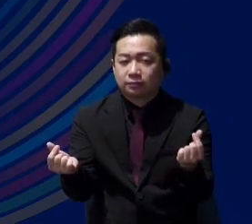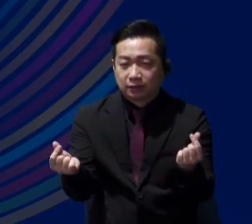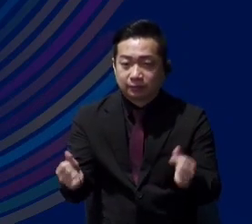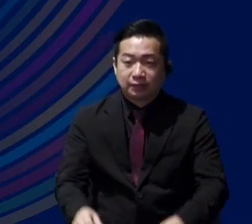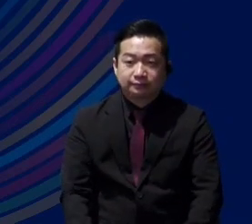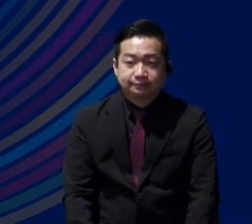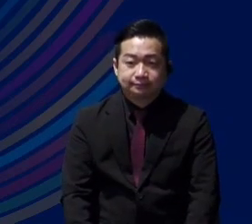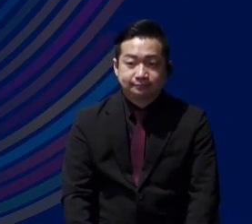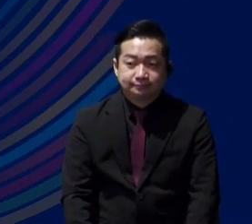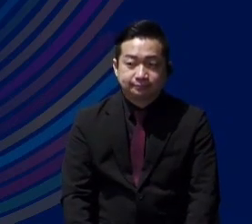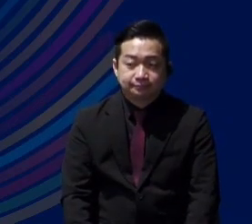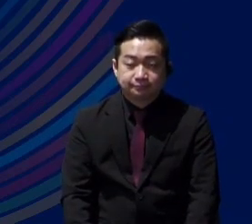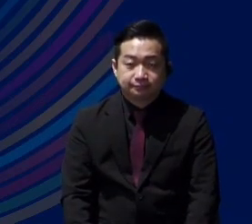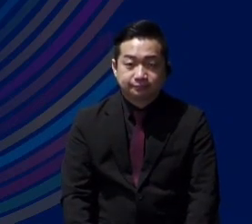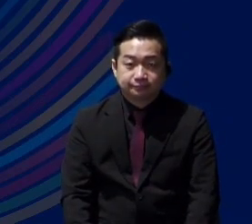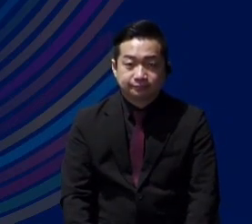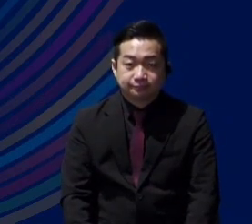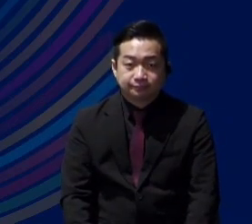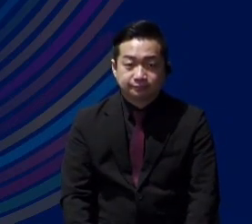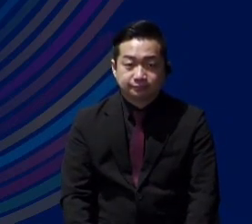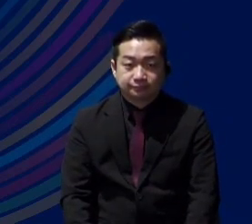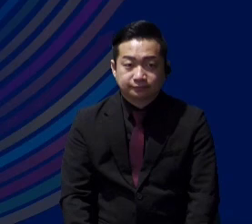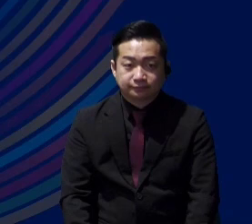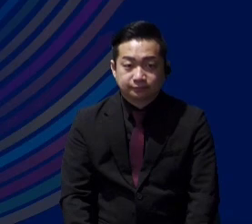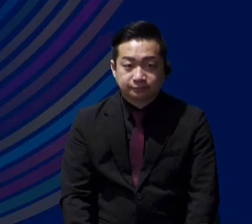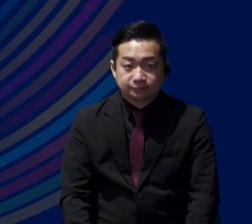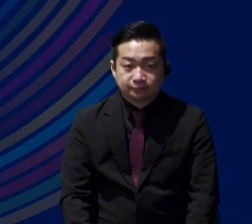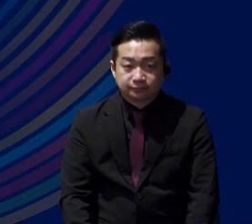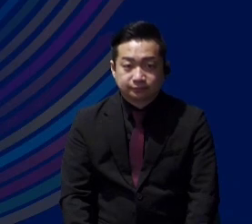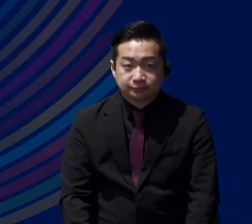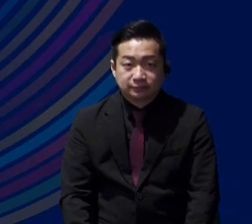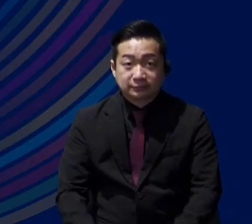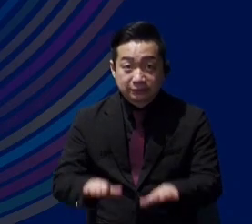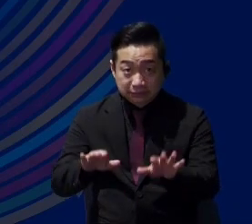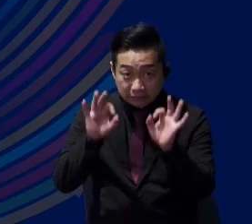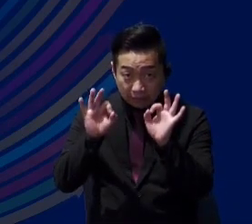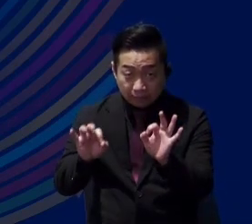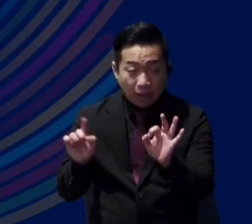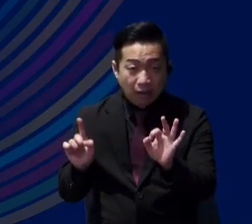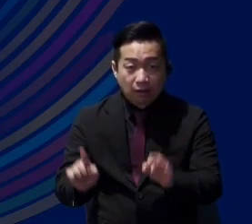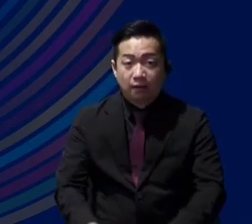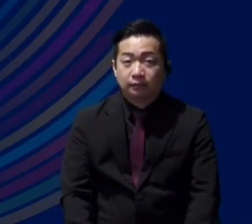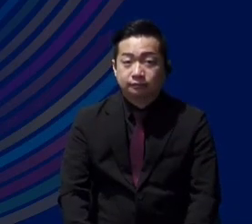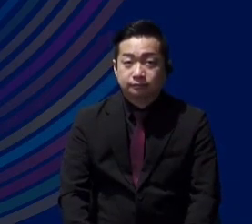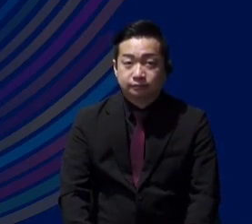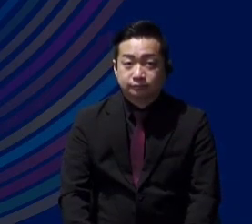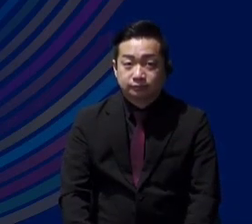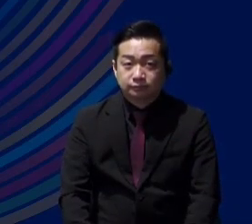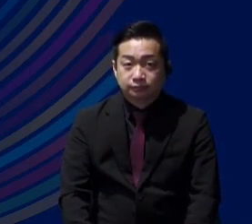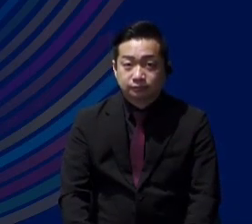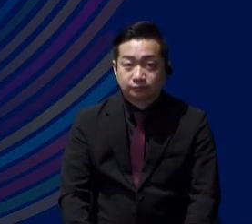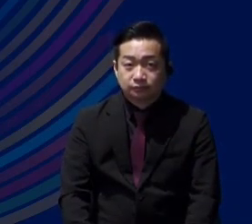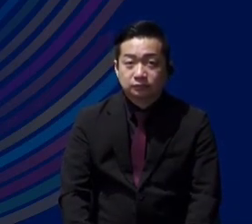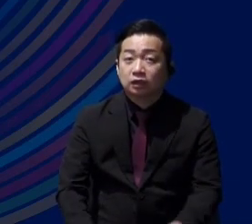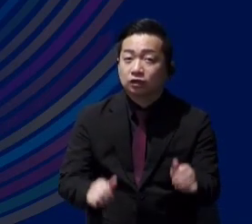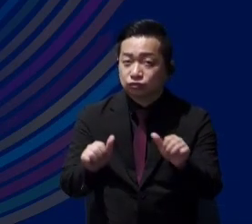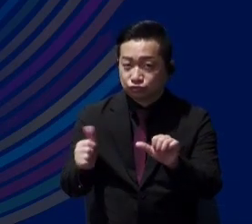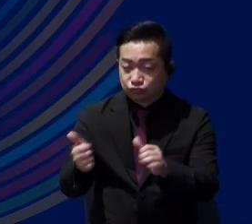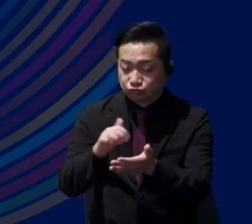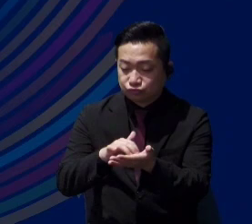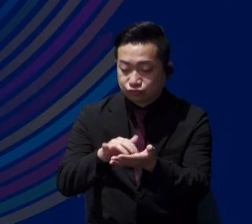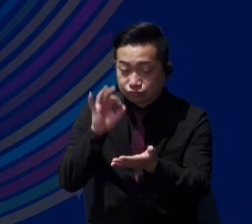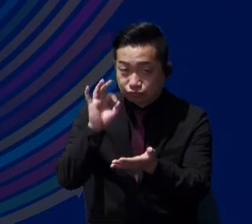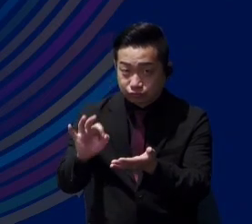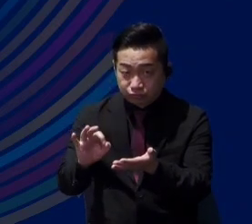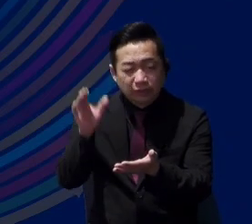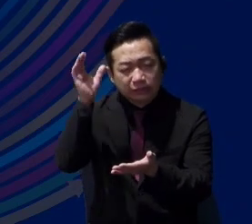that we looked to the number of deaths in your country, we looked to the life expectancy, we looked